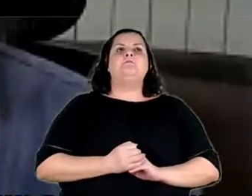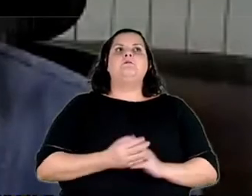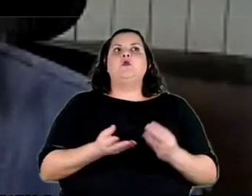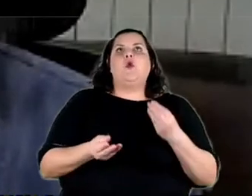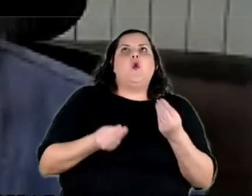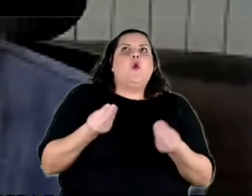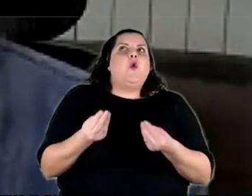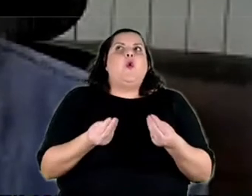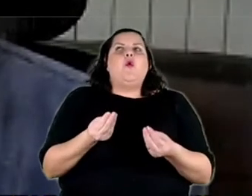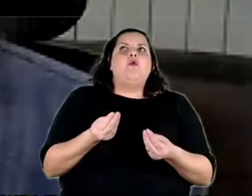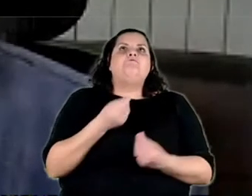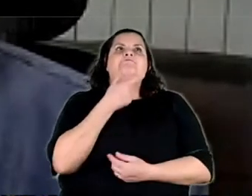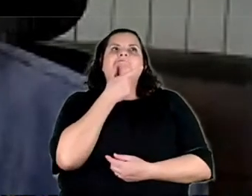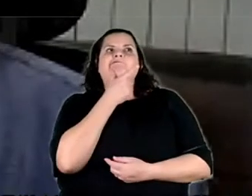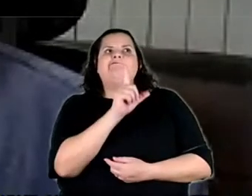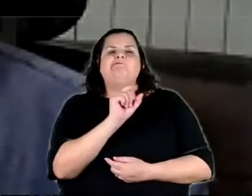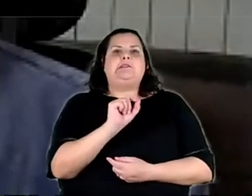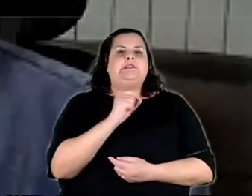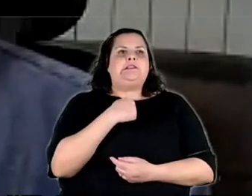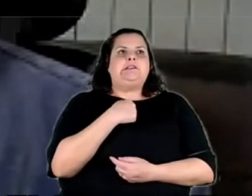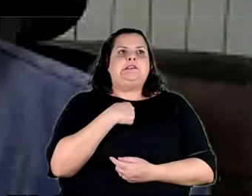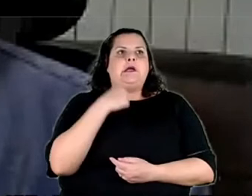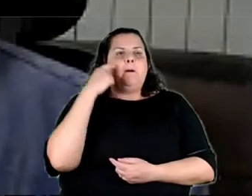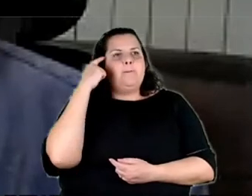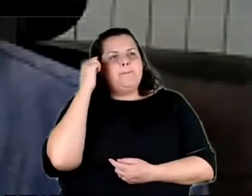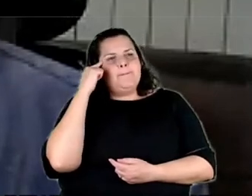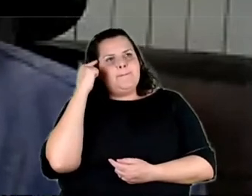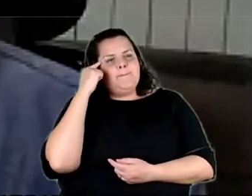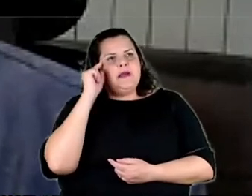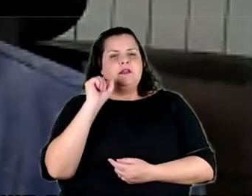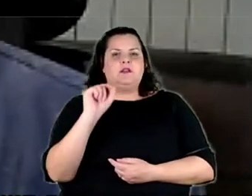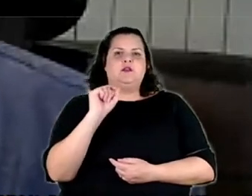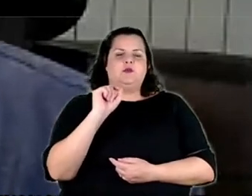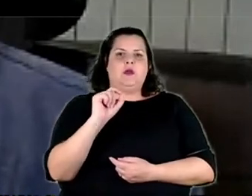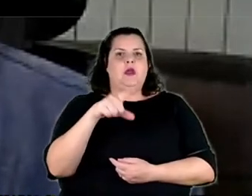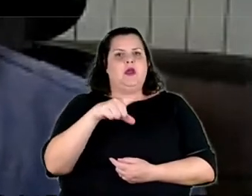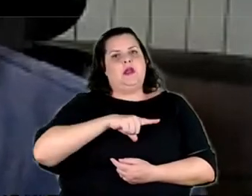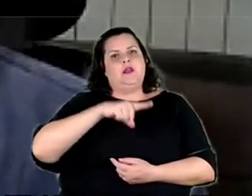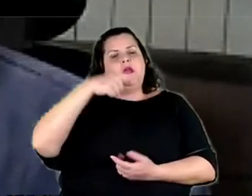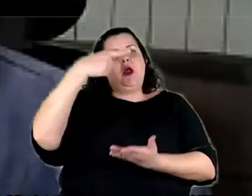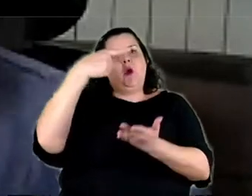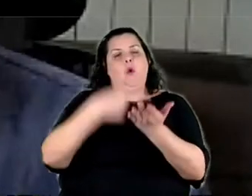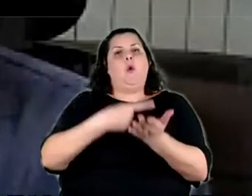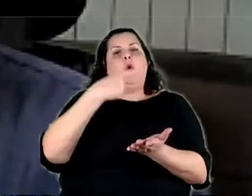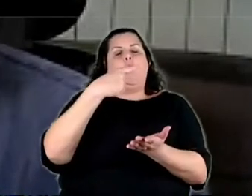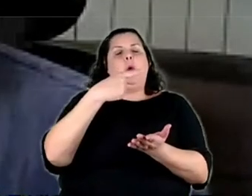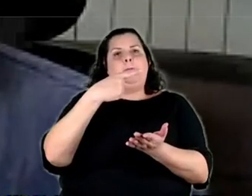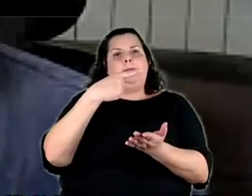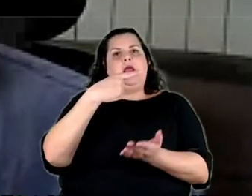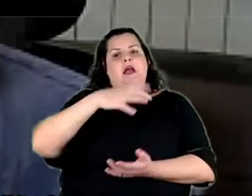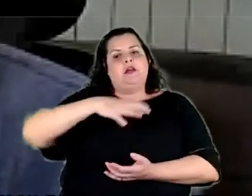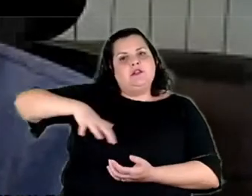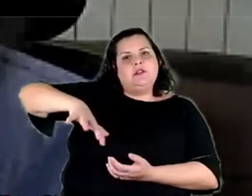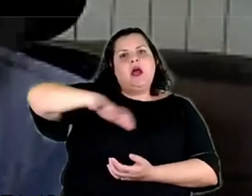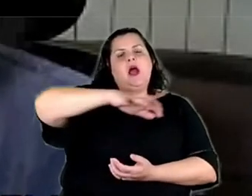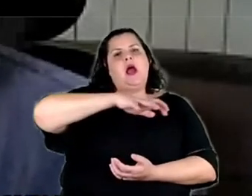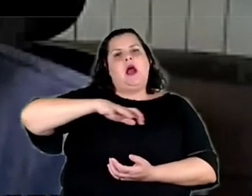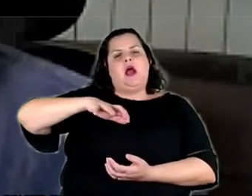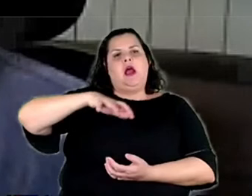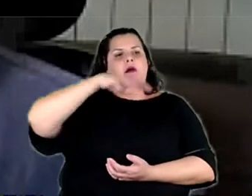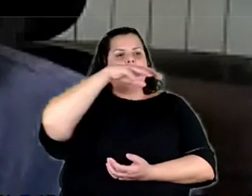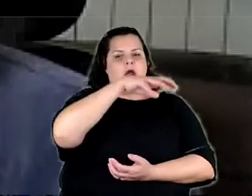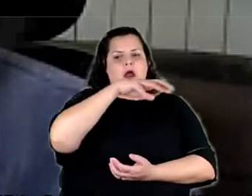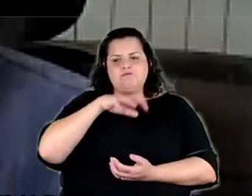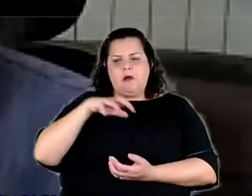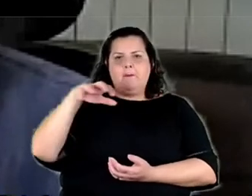agreement. The Israelis and the Palestinians, we can resume negotiations. I don't